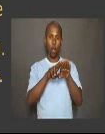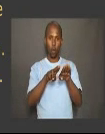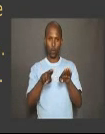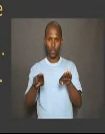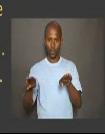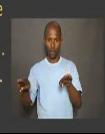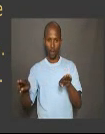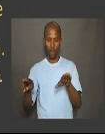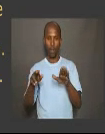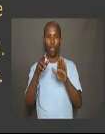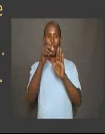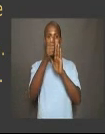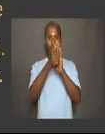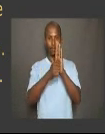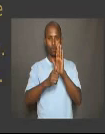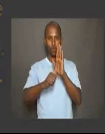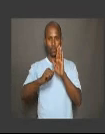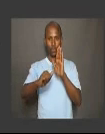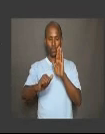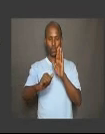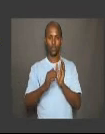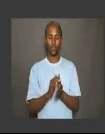a horizontal asymptote.